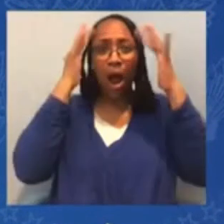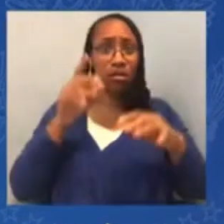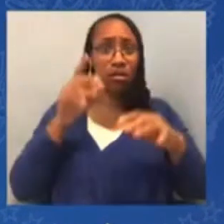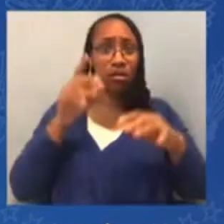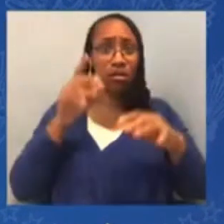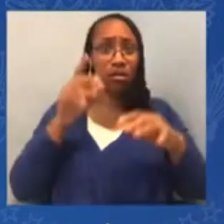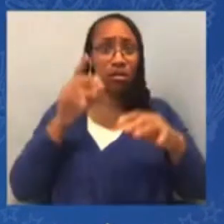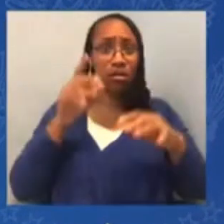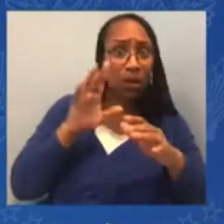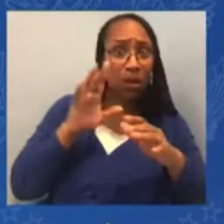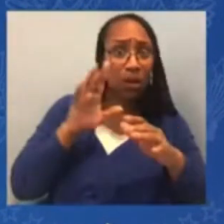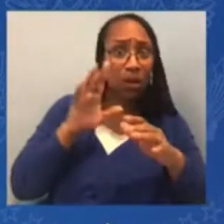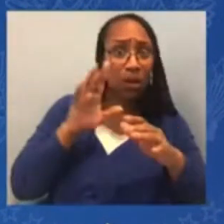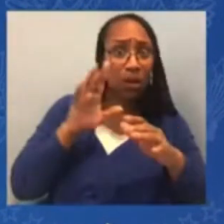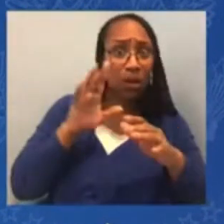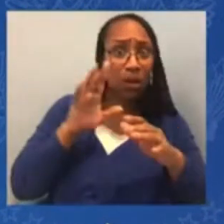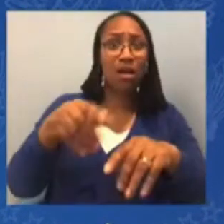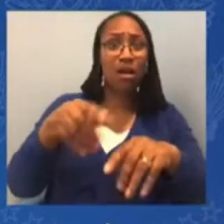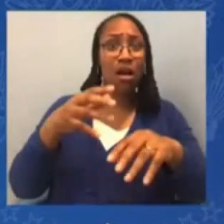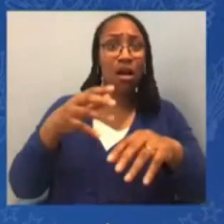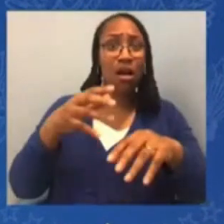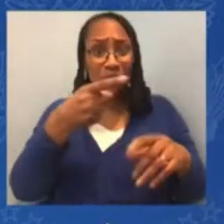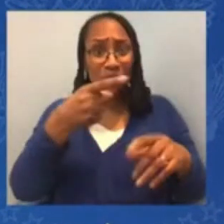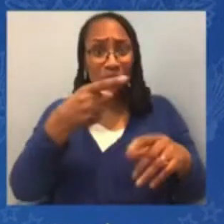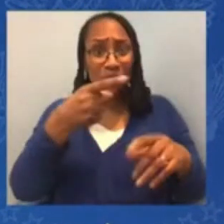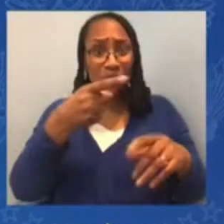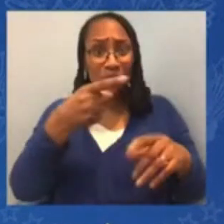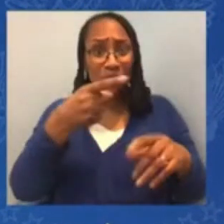how to duck and cover in a classroom.